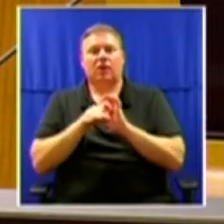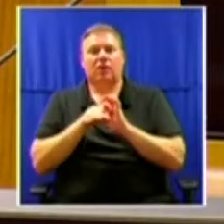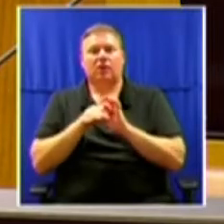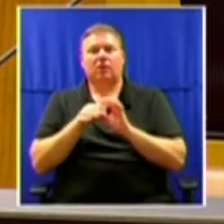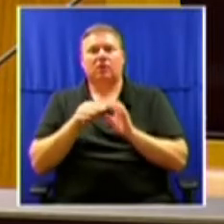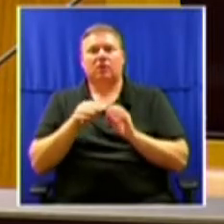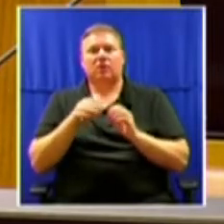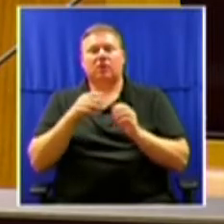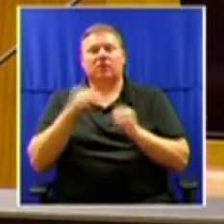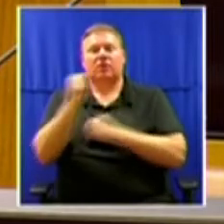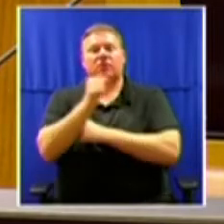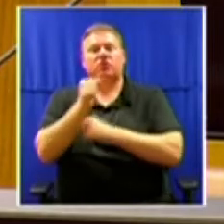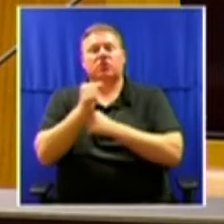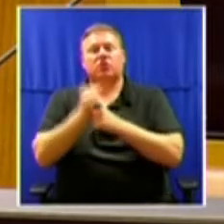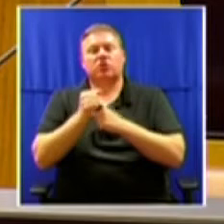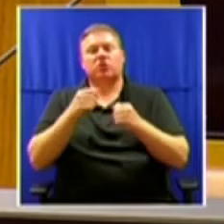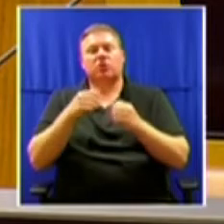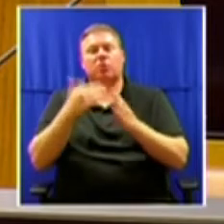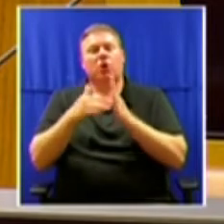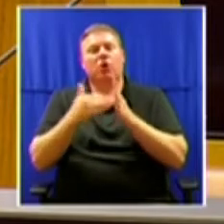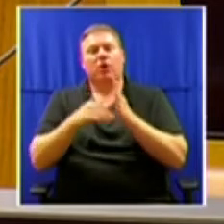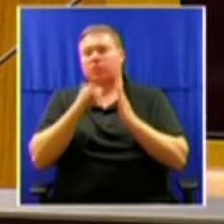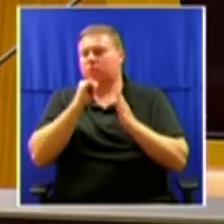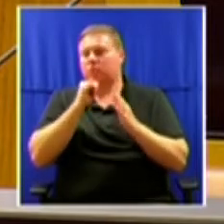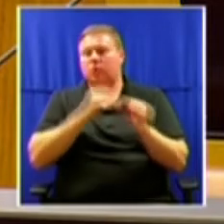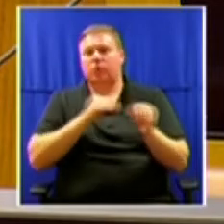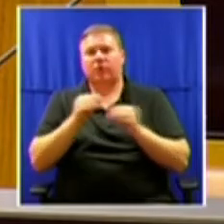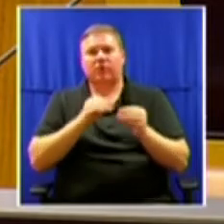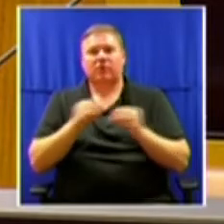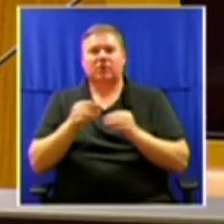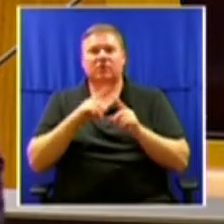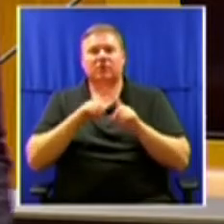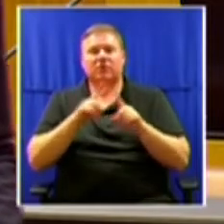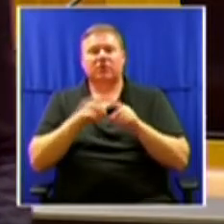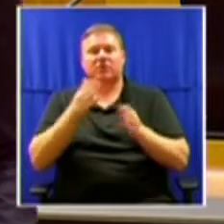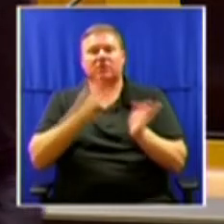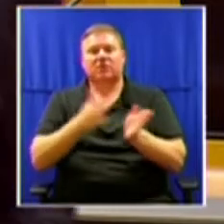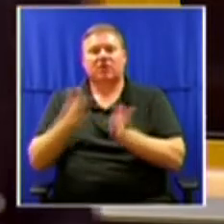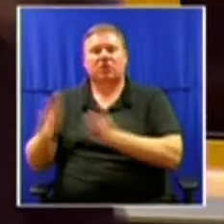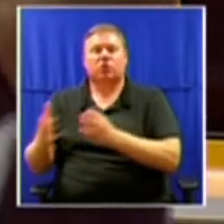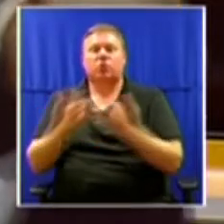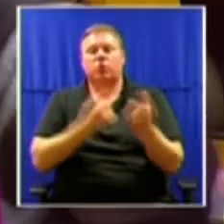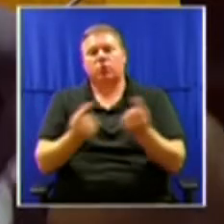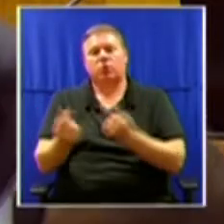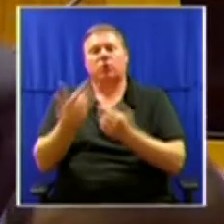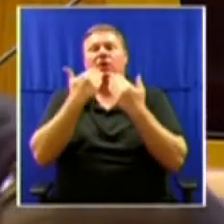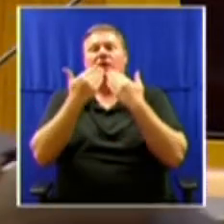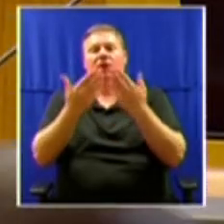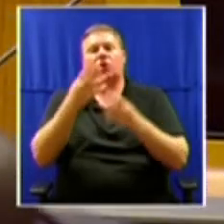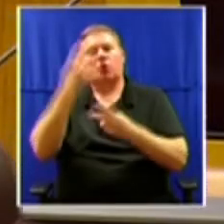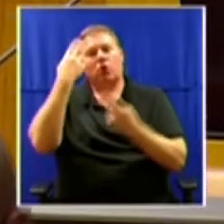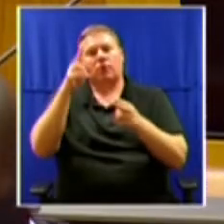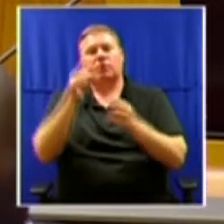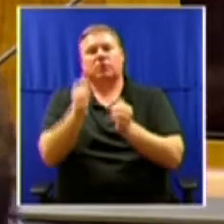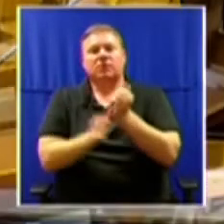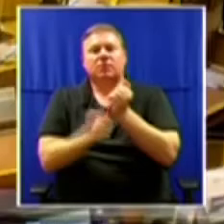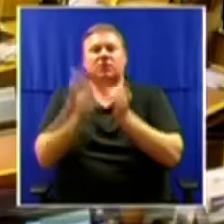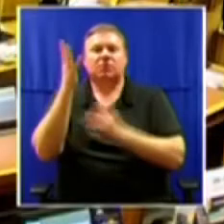moving. So we are at that exploratory stages. Thank you, Honourable Deputy Speaker.